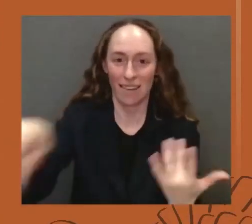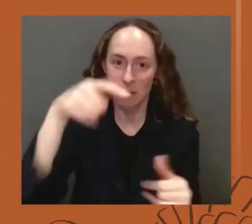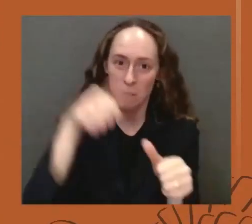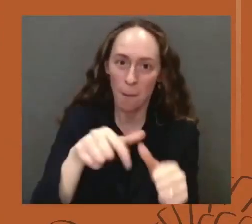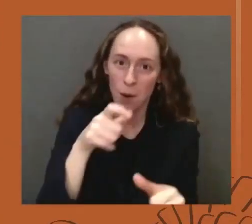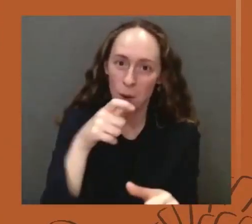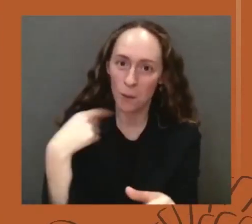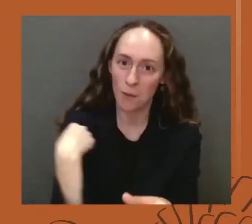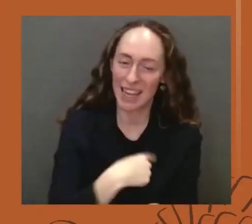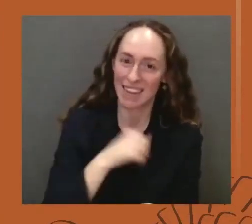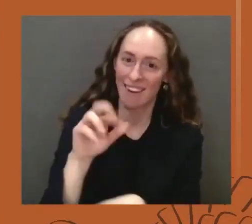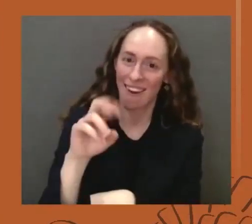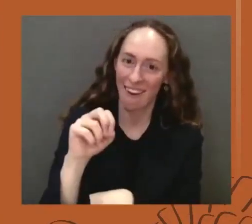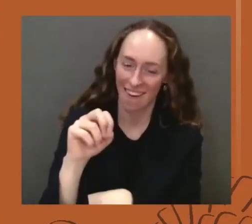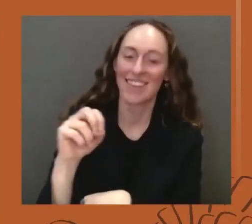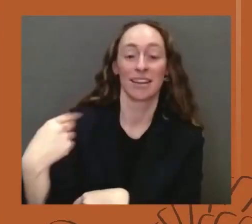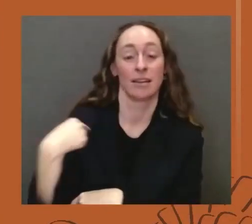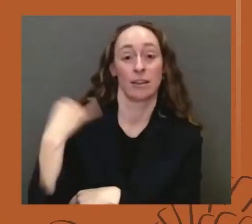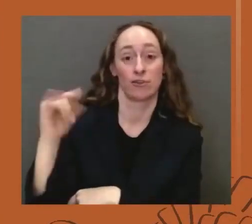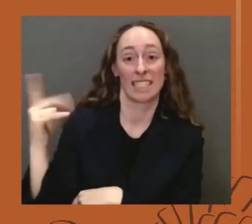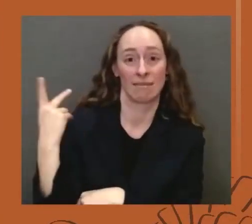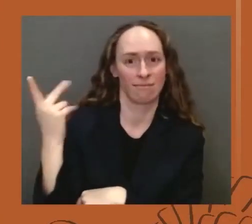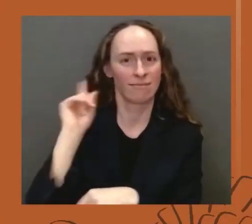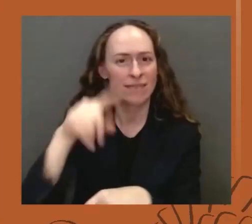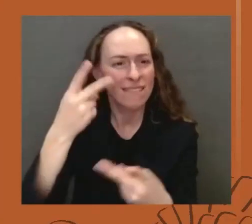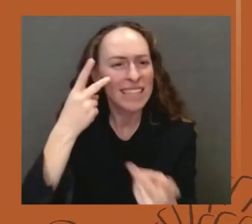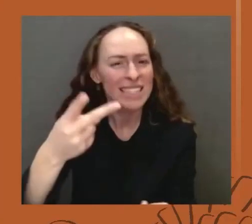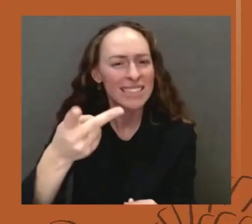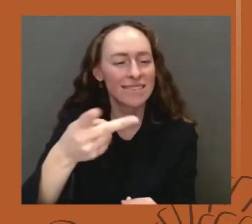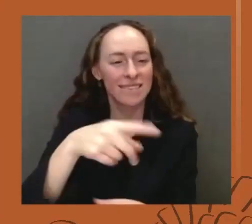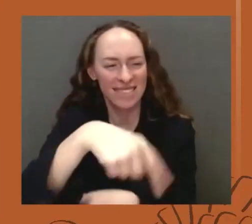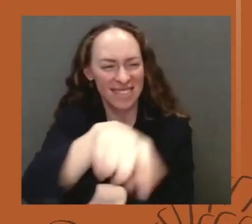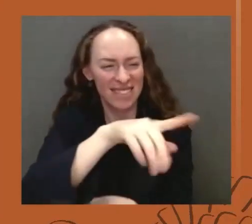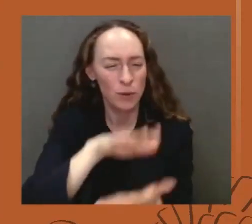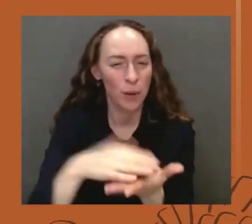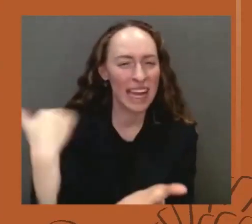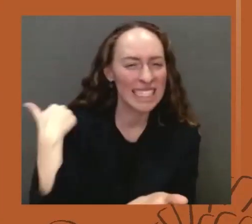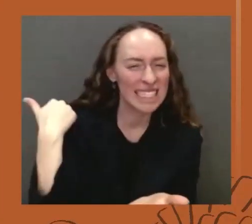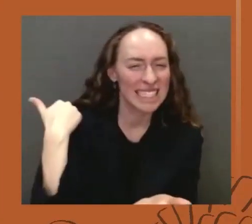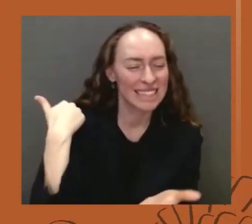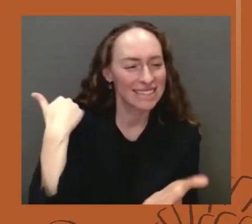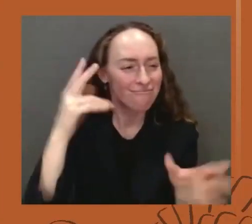I remember. And Future Farmers America.